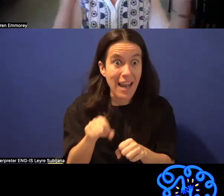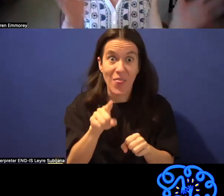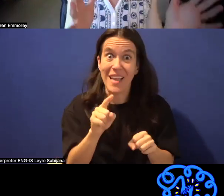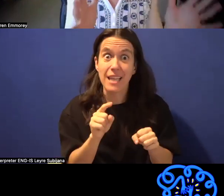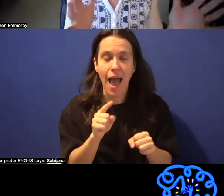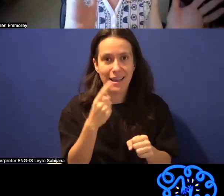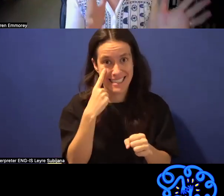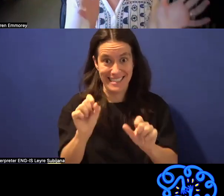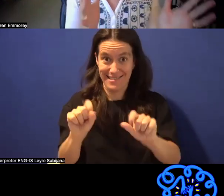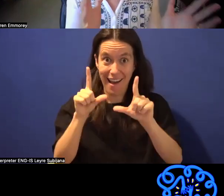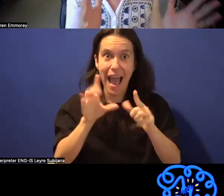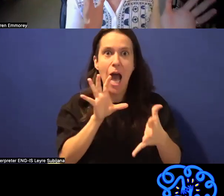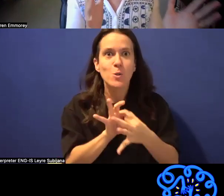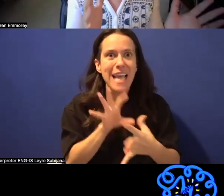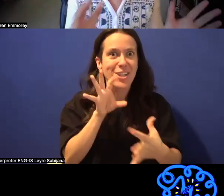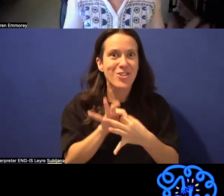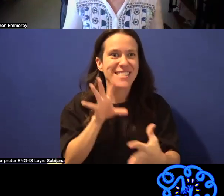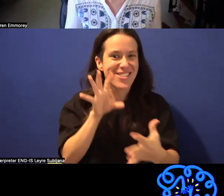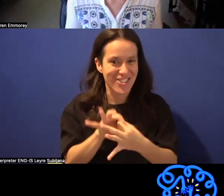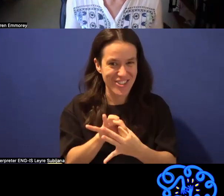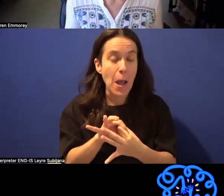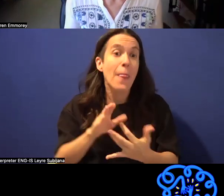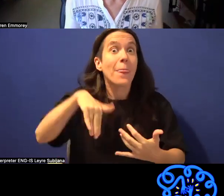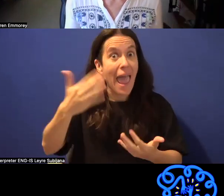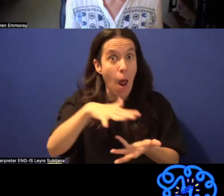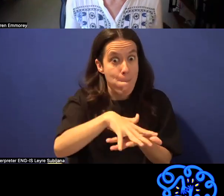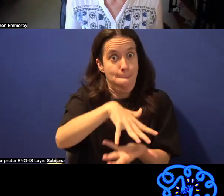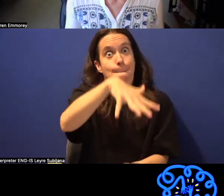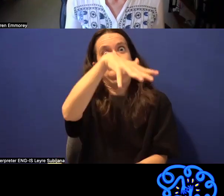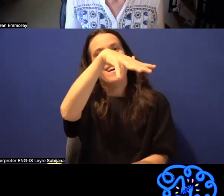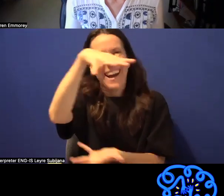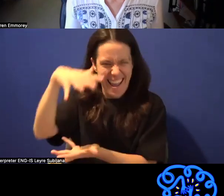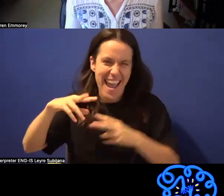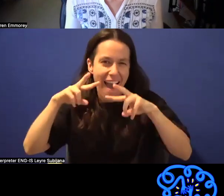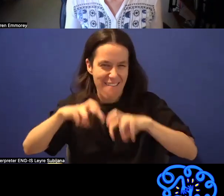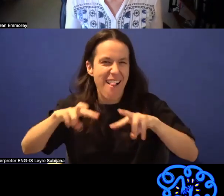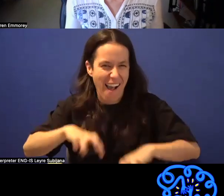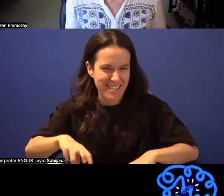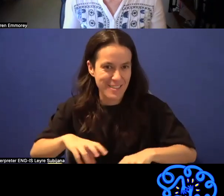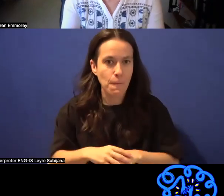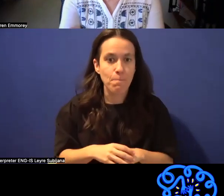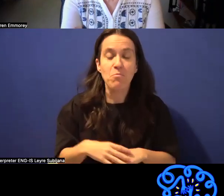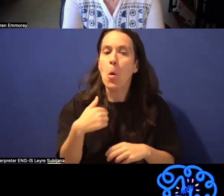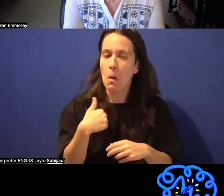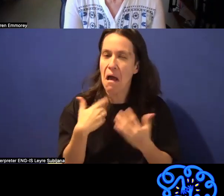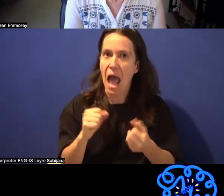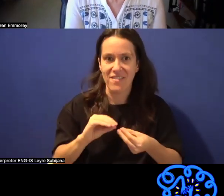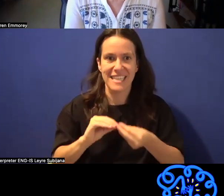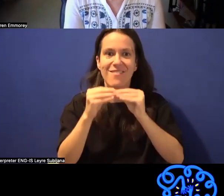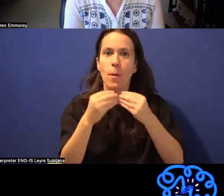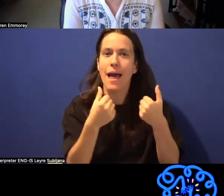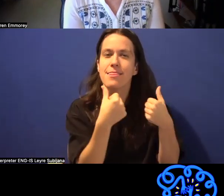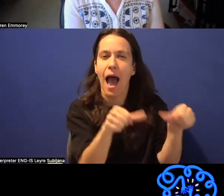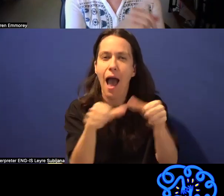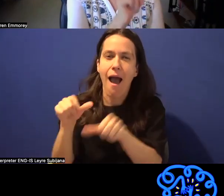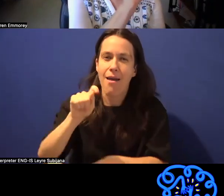then they're out there. You have to have some way of analyzing them, and so we developed a tagging system. So